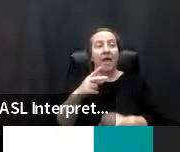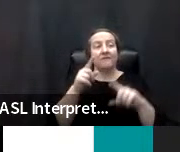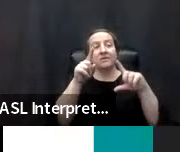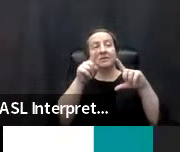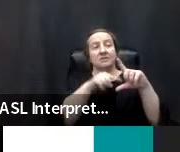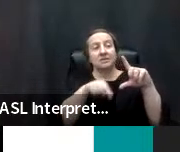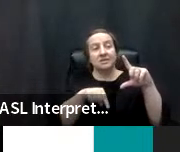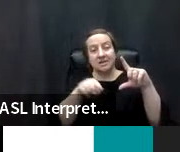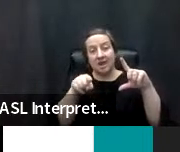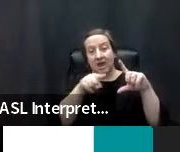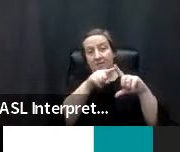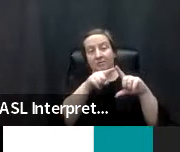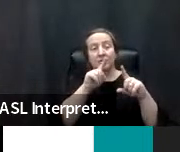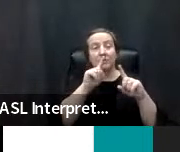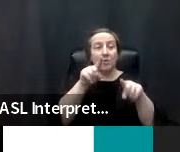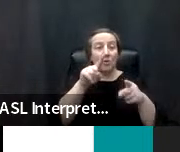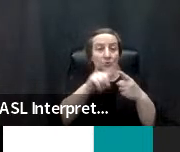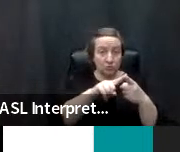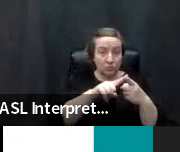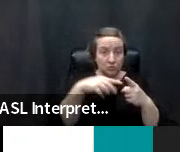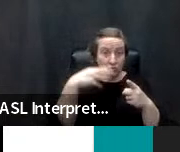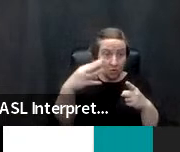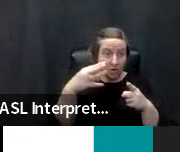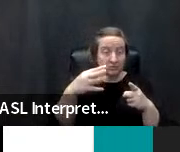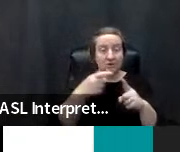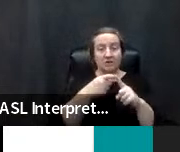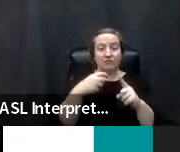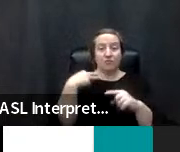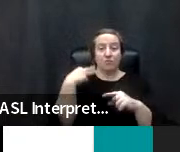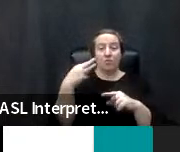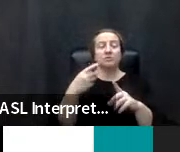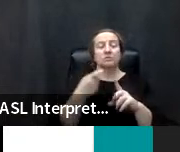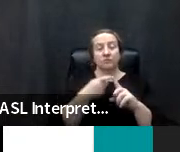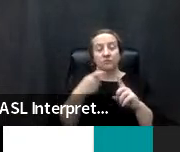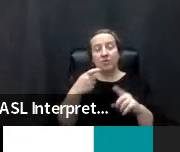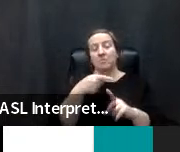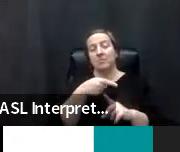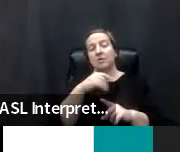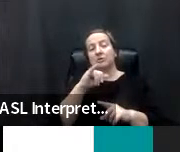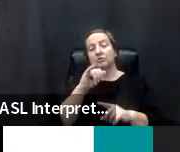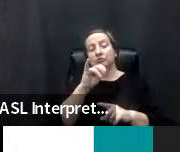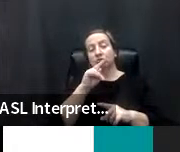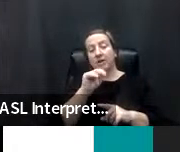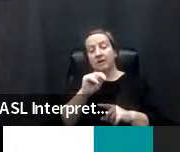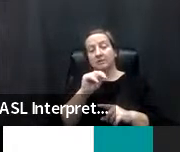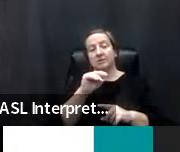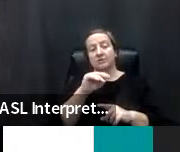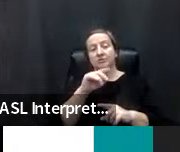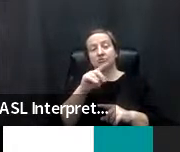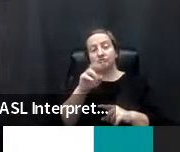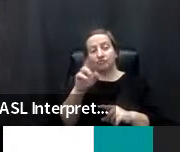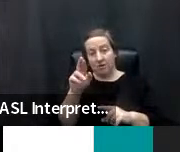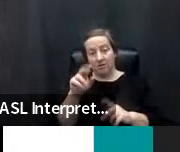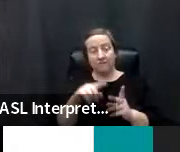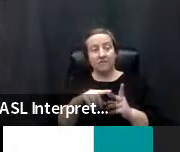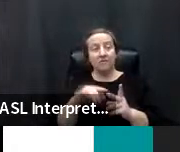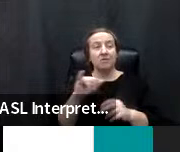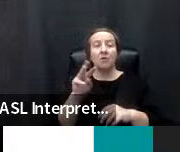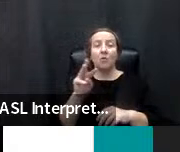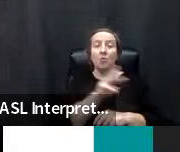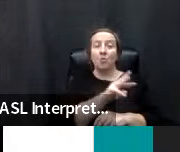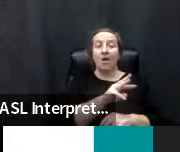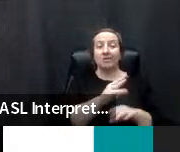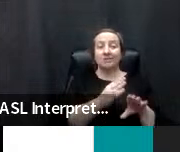from Washington that connects to Jansen Drive. And there is a west arterial bridge